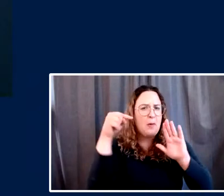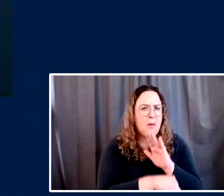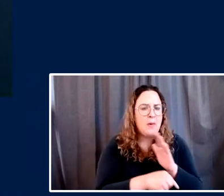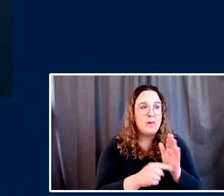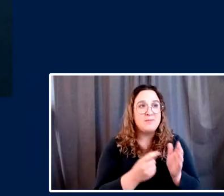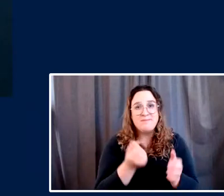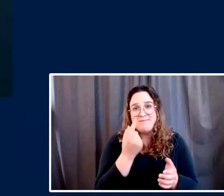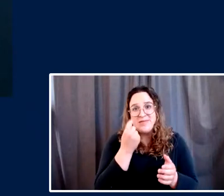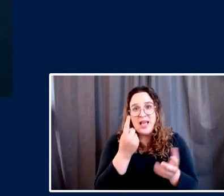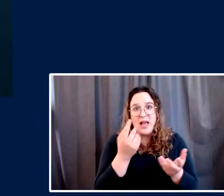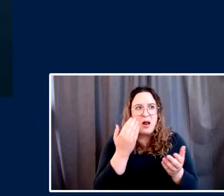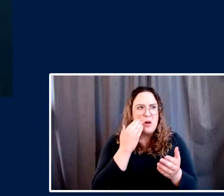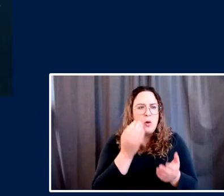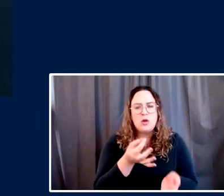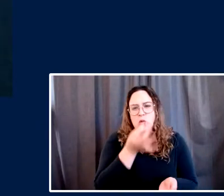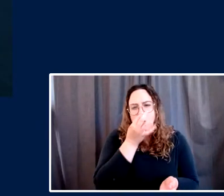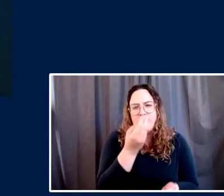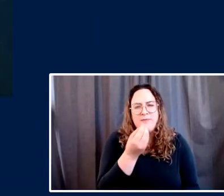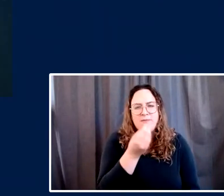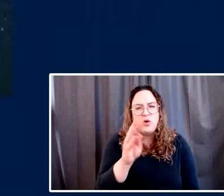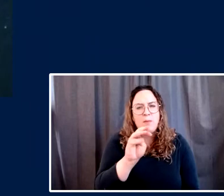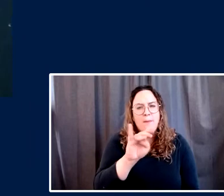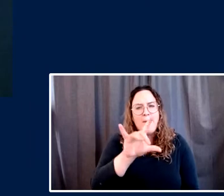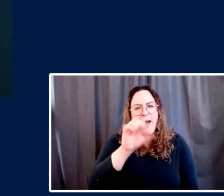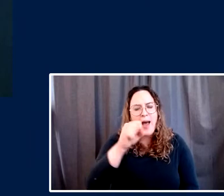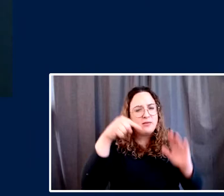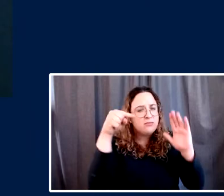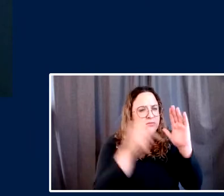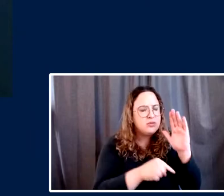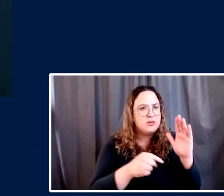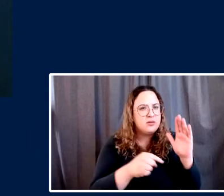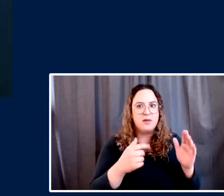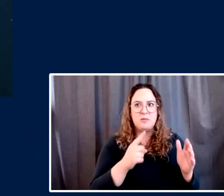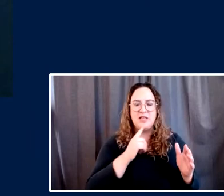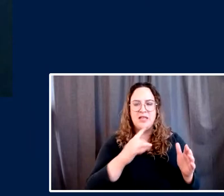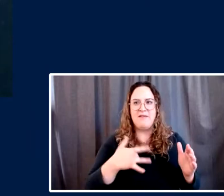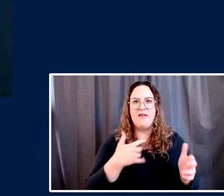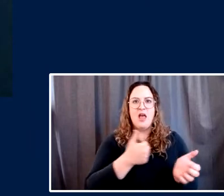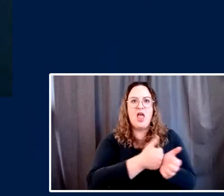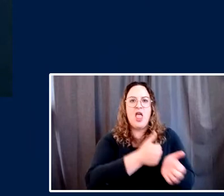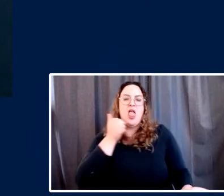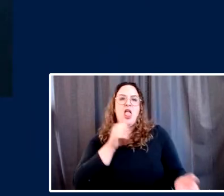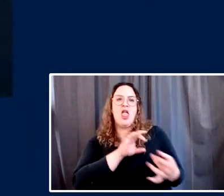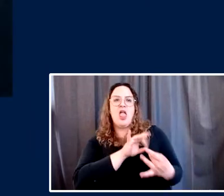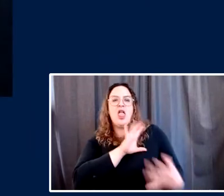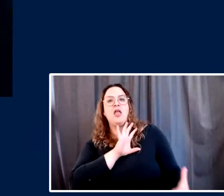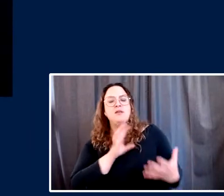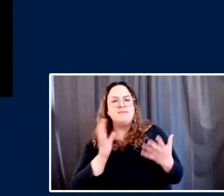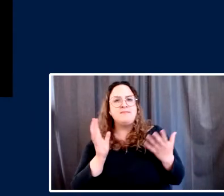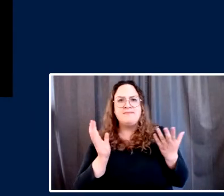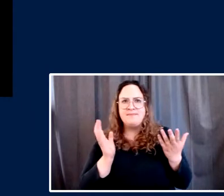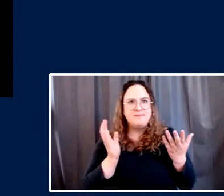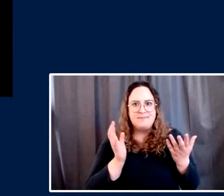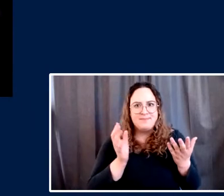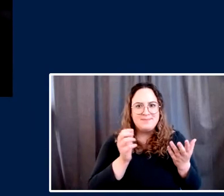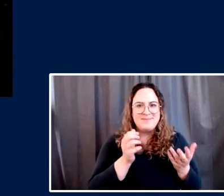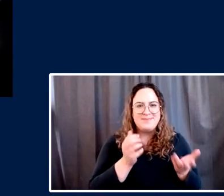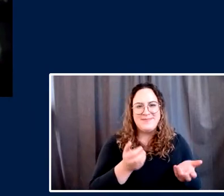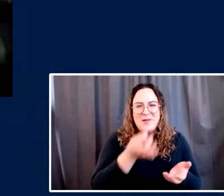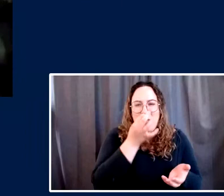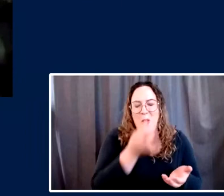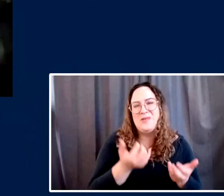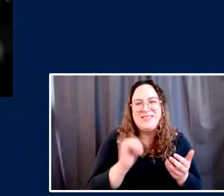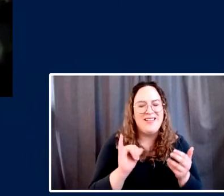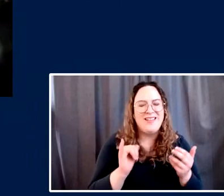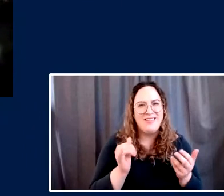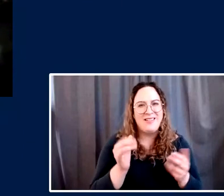and mysterious place that has no connection to us or even to the rest of the ocean, and that's not necessarily the case. In fact, not